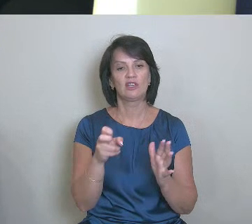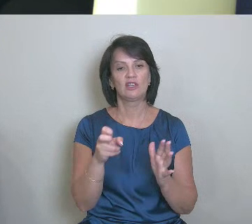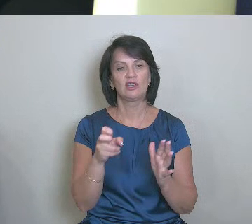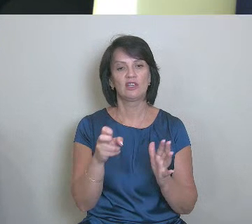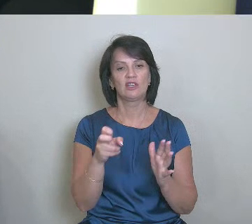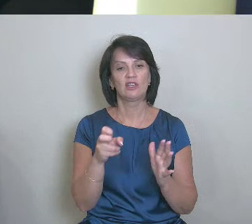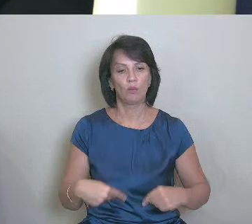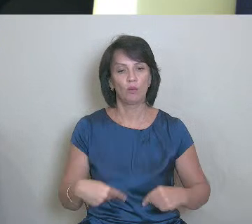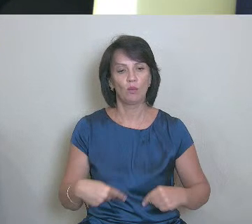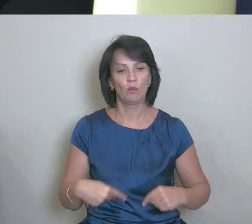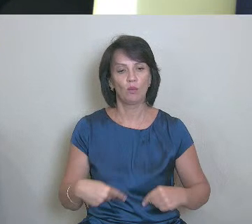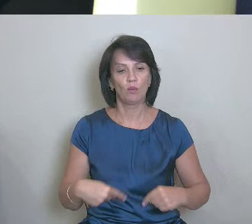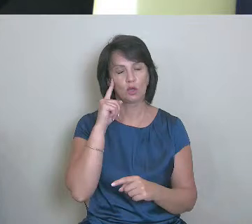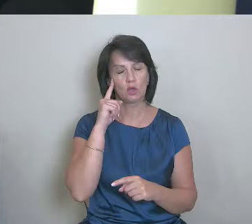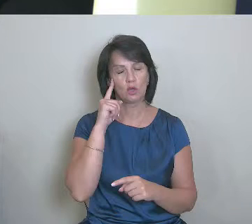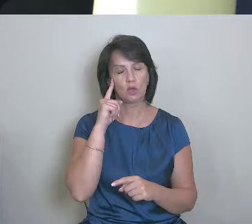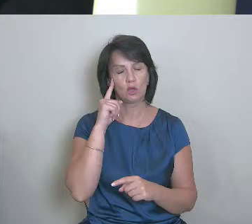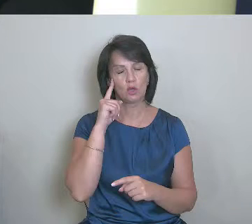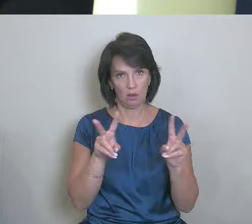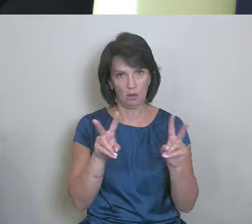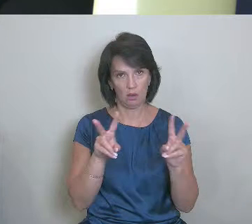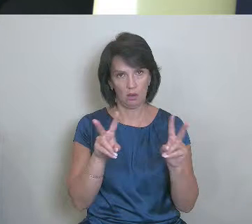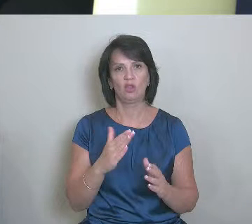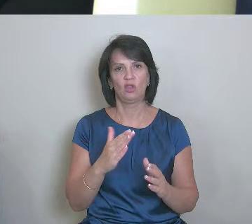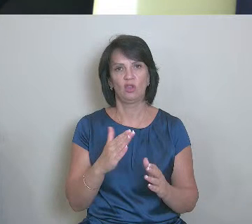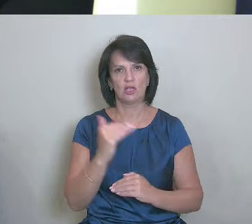the midterm elections in